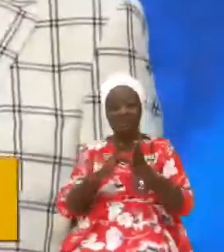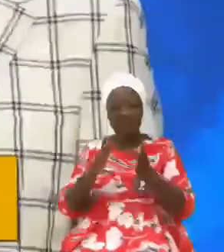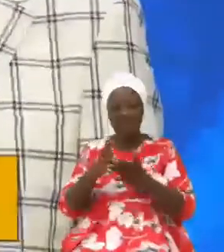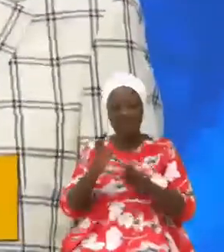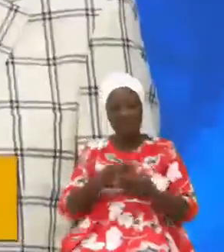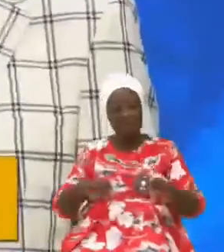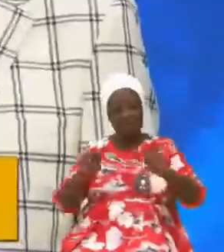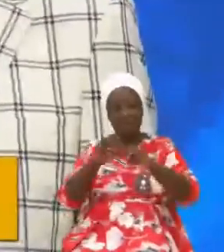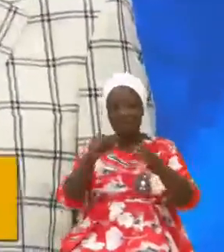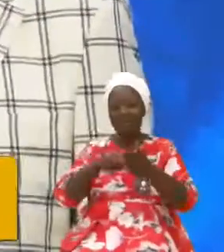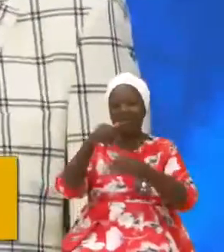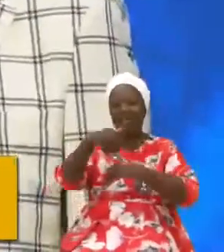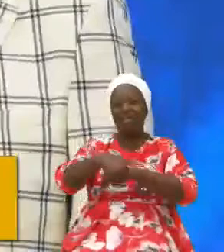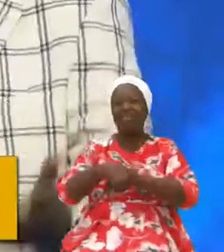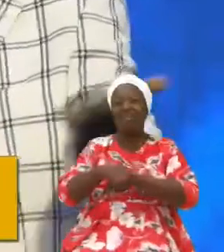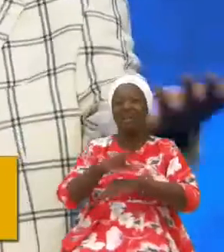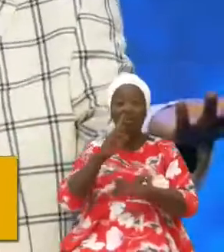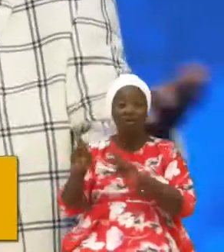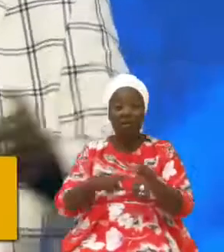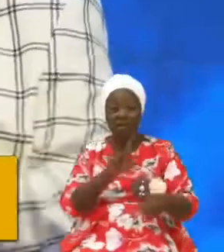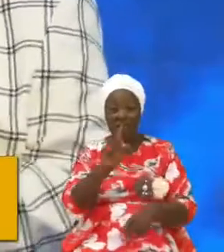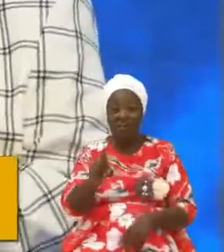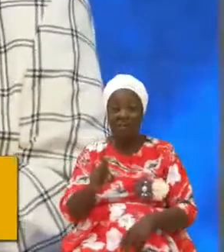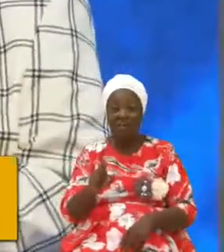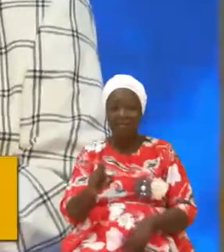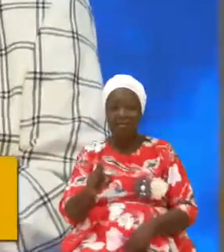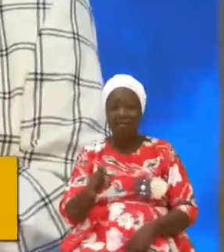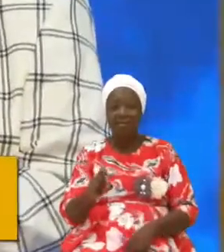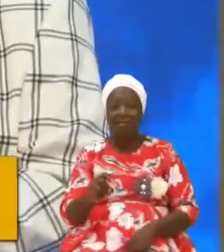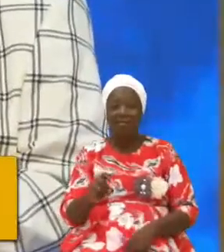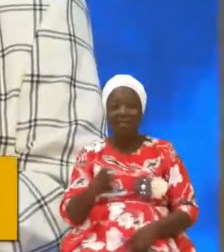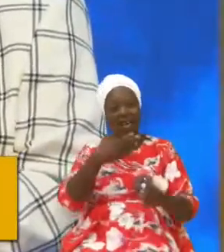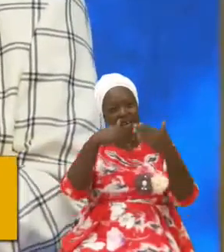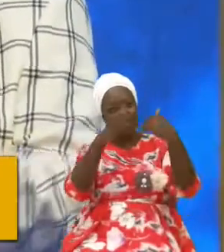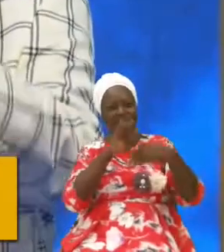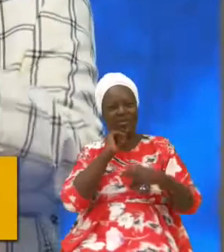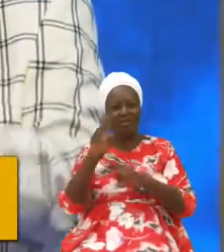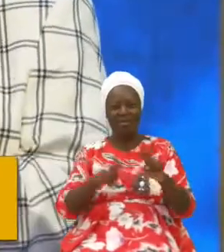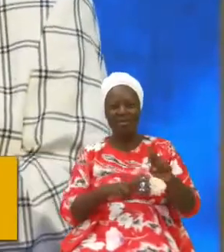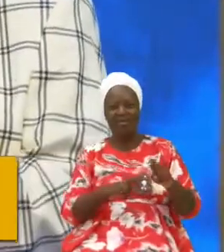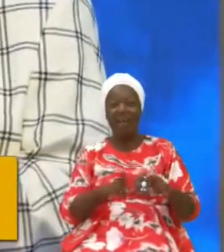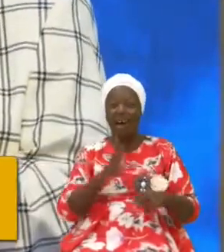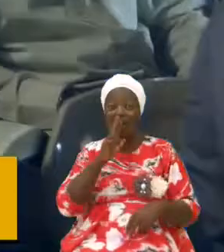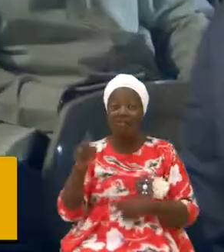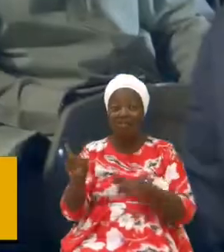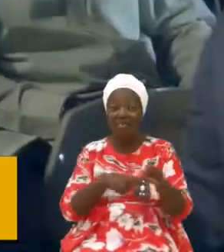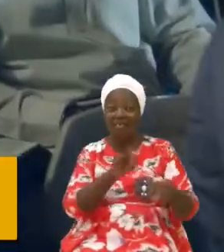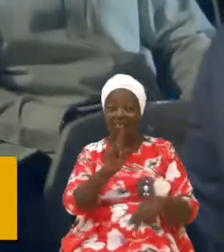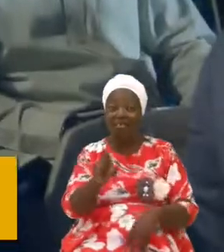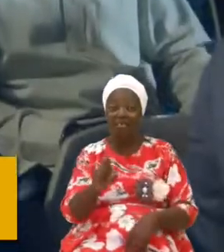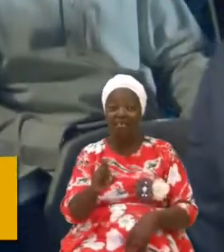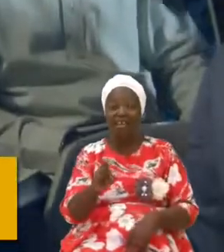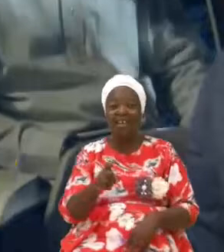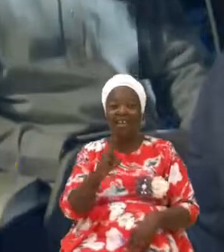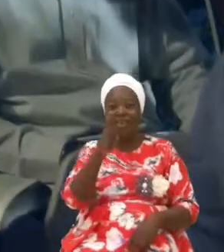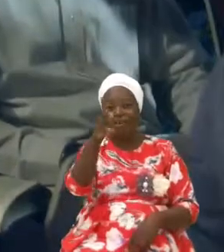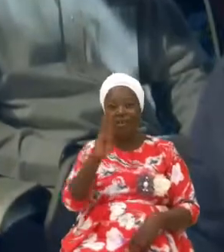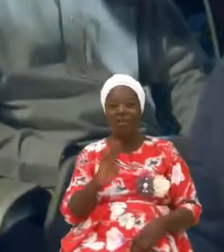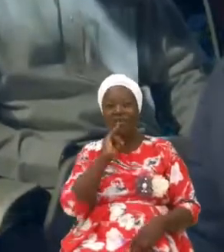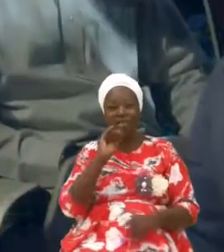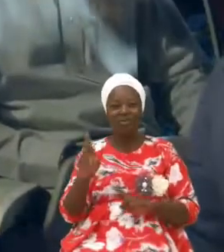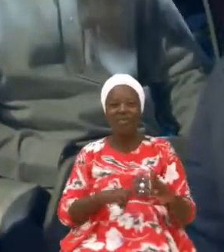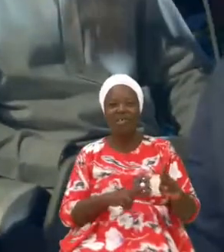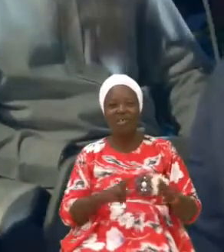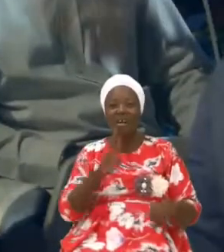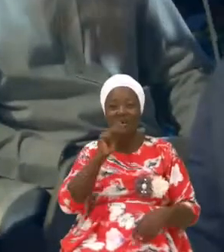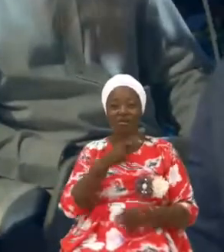Christ, by Christ Jesus, even tonight. Are you ready? Heaven is ready. Are you